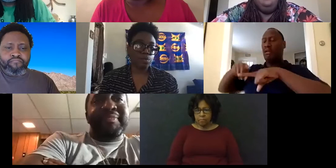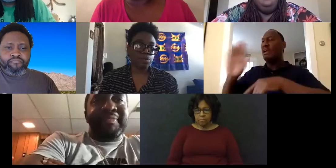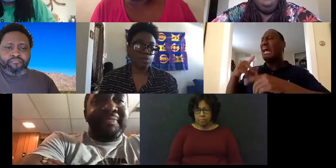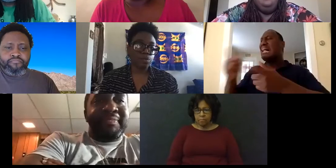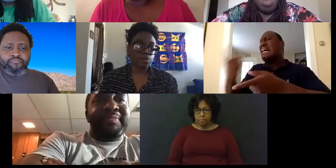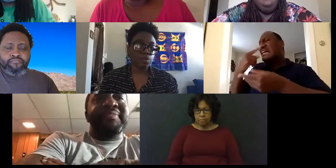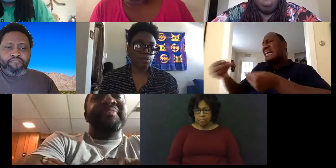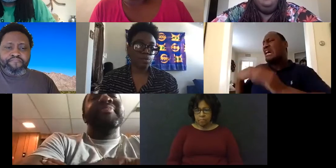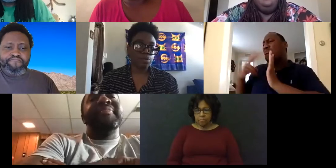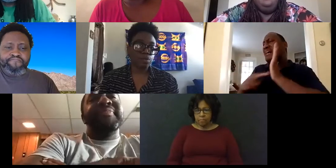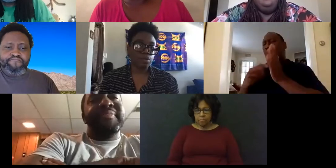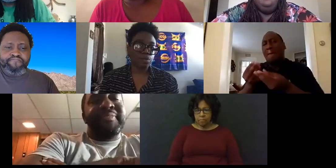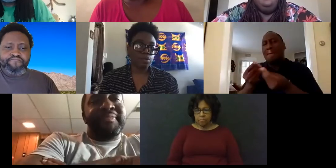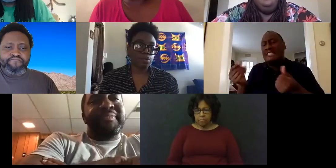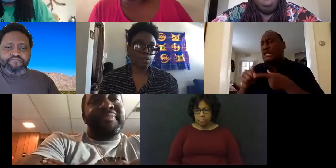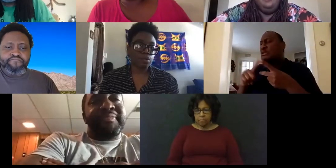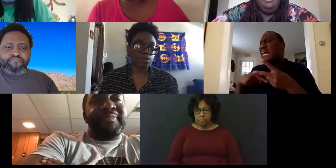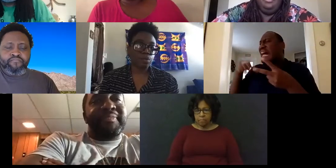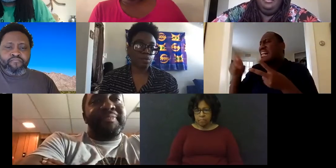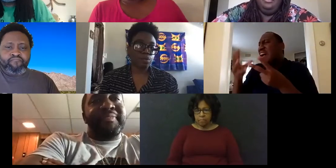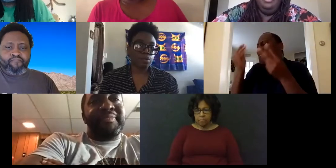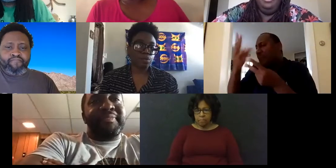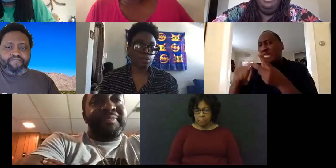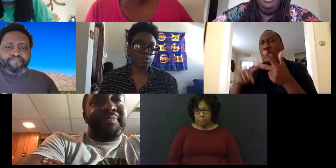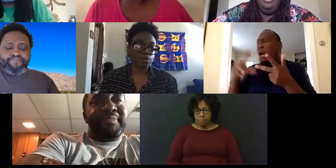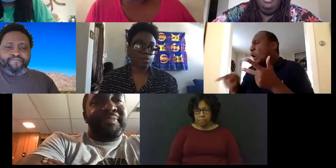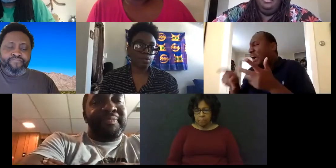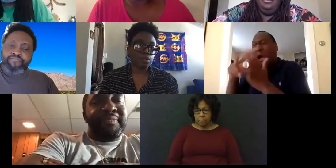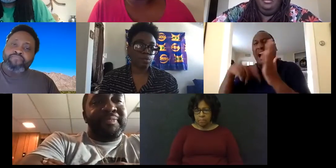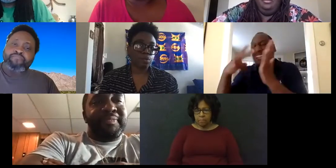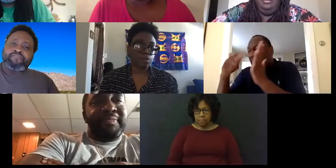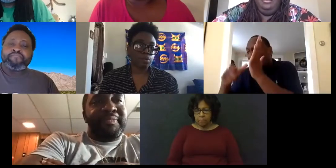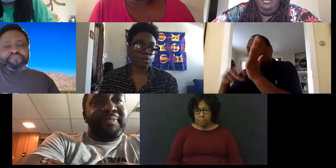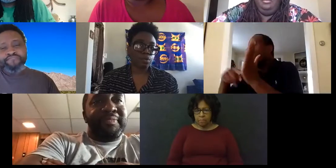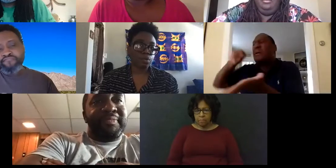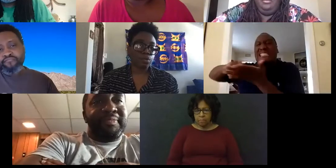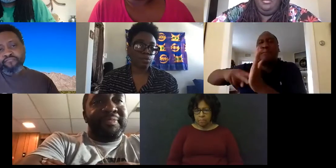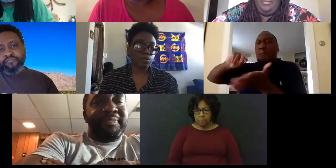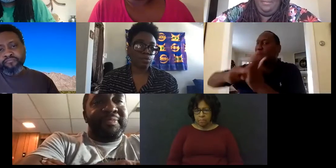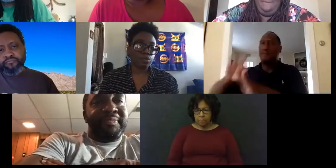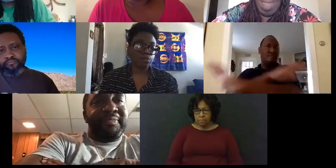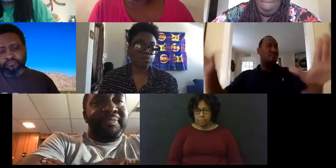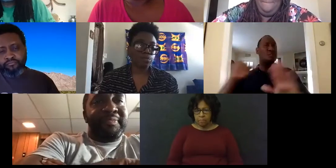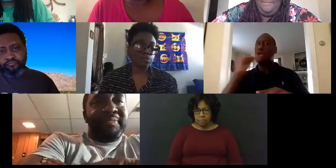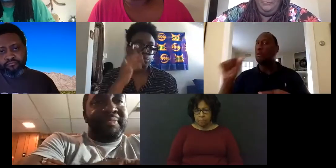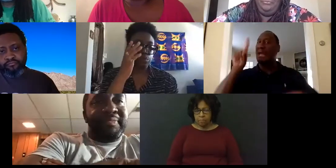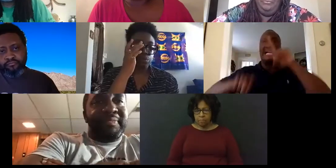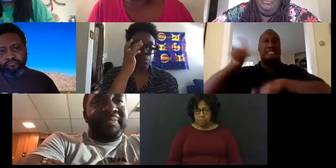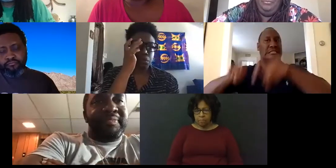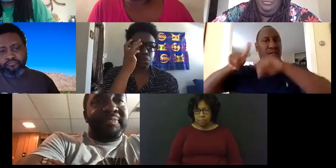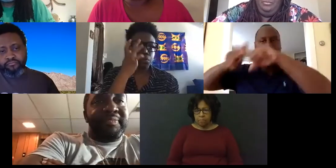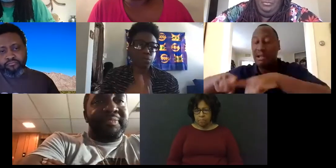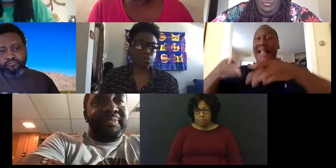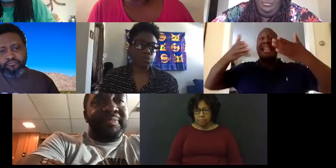we need. Instead of saying, you know, we don't want to ask them for the reading material and what